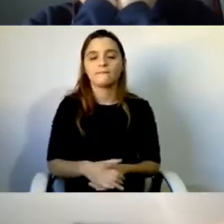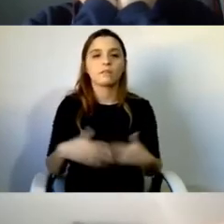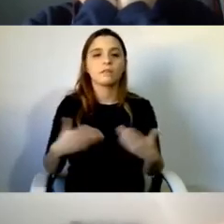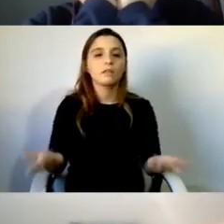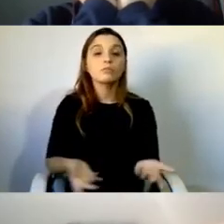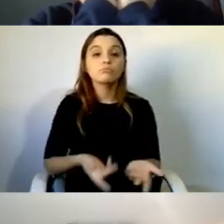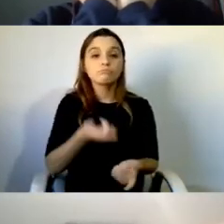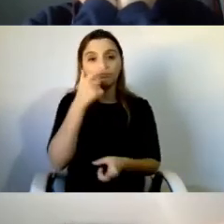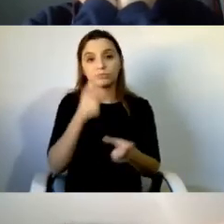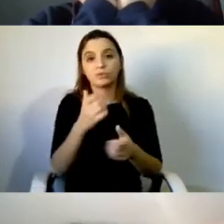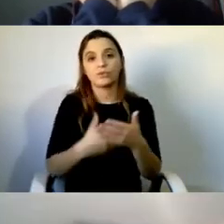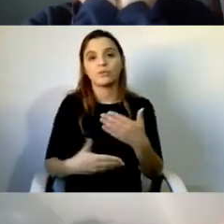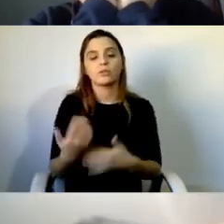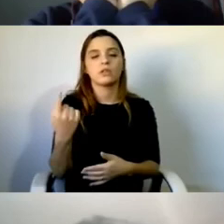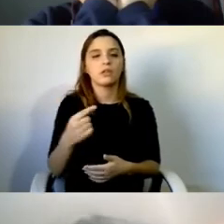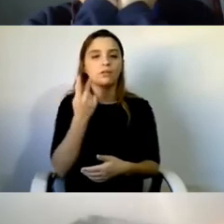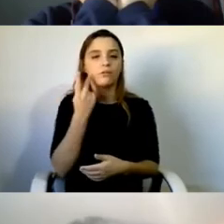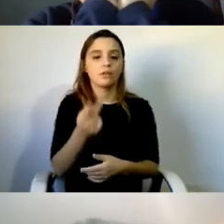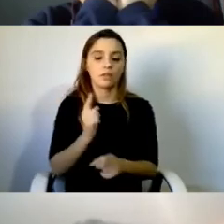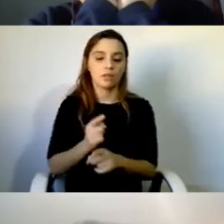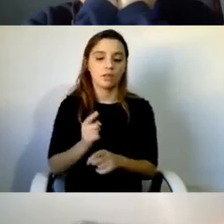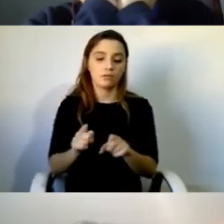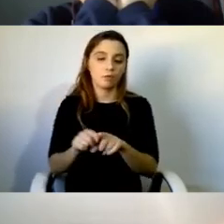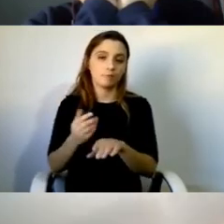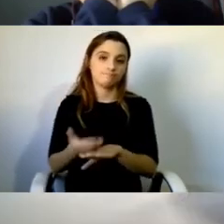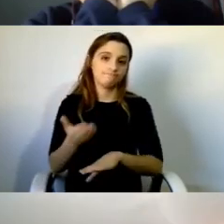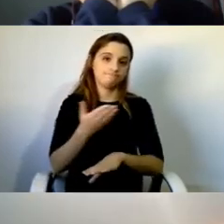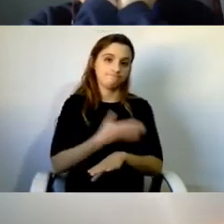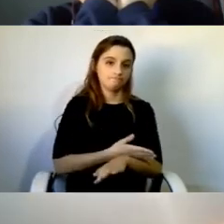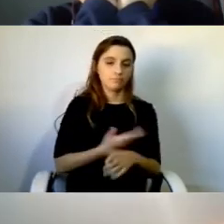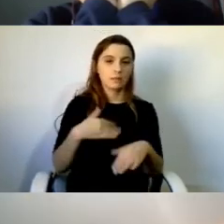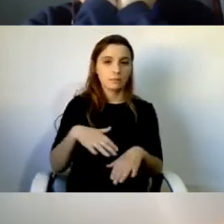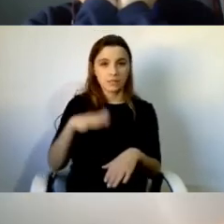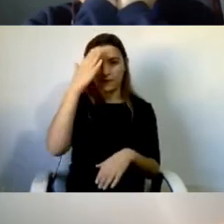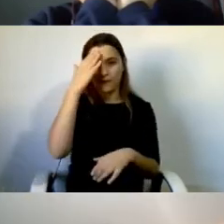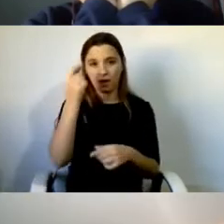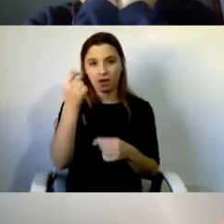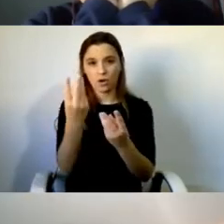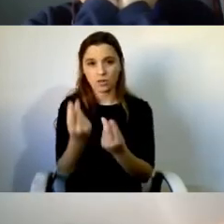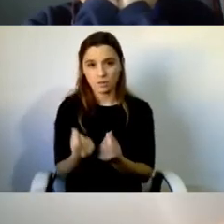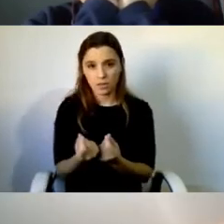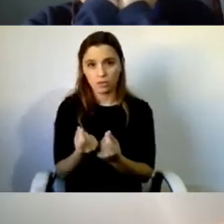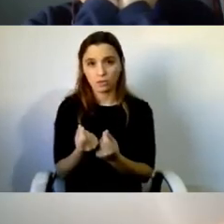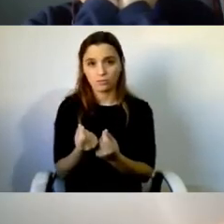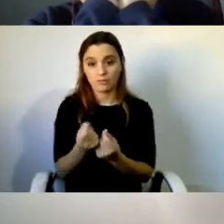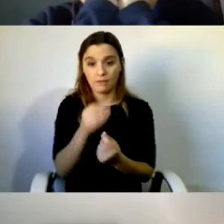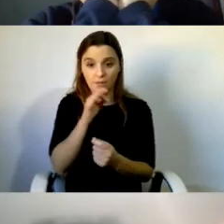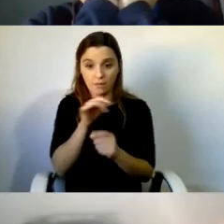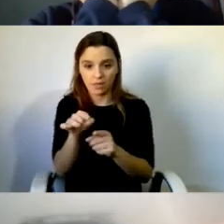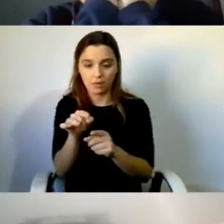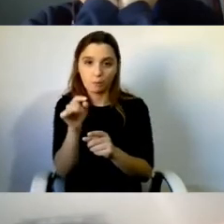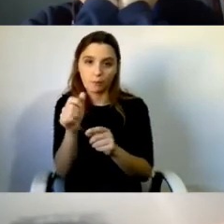life as before, but the family budgets are slightly higher. Nobody can get